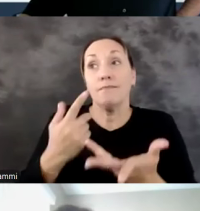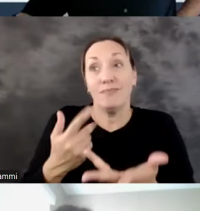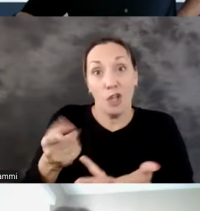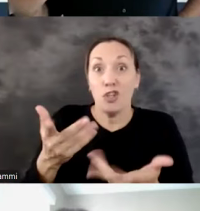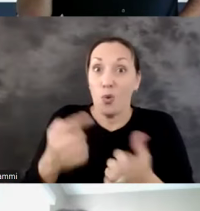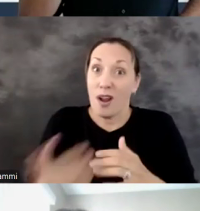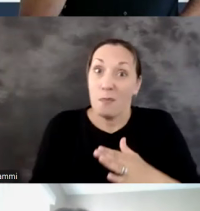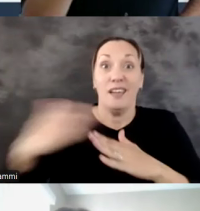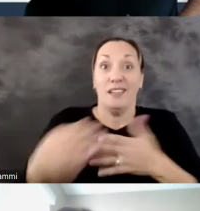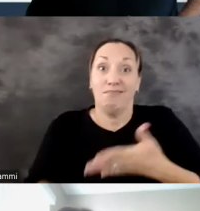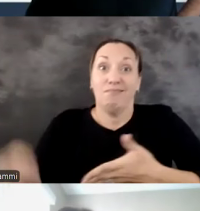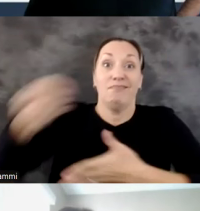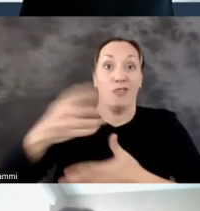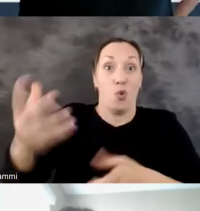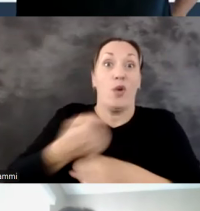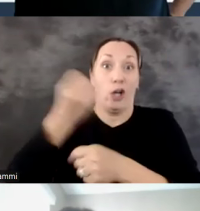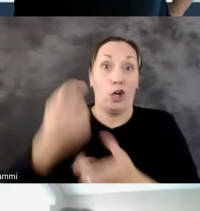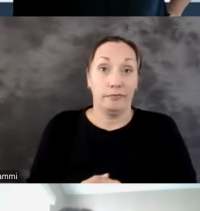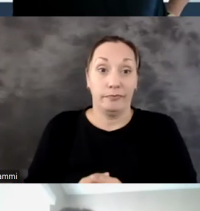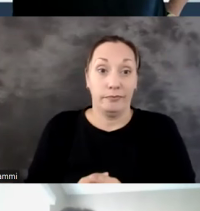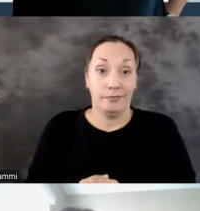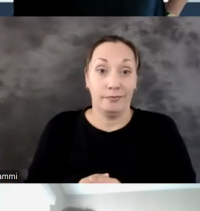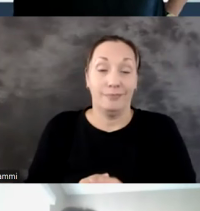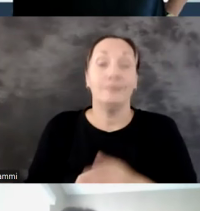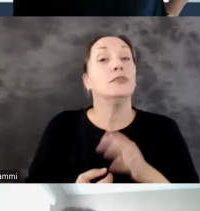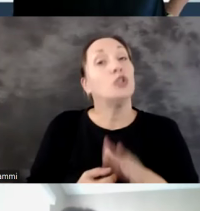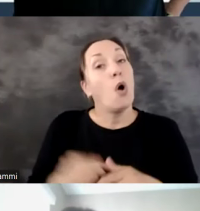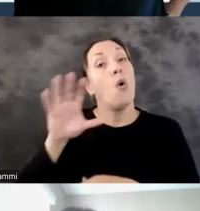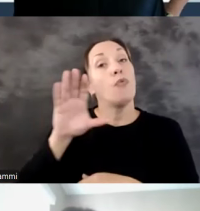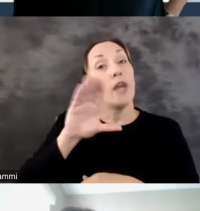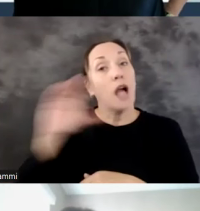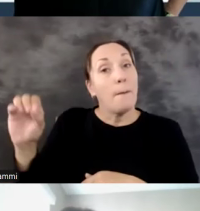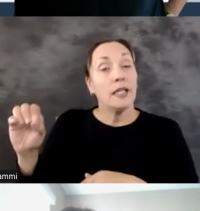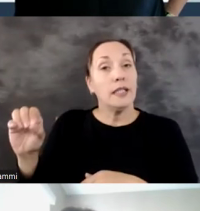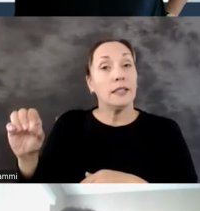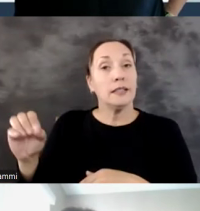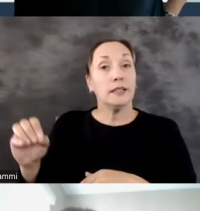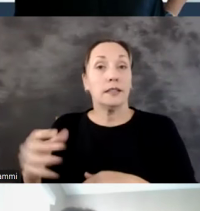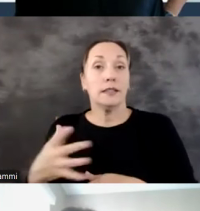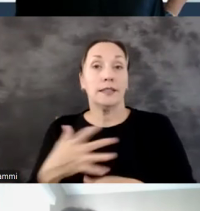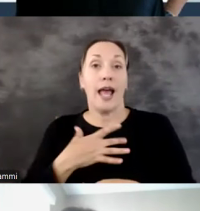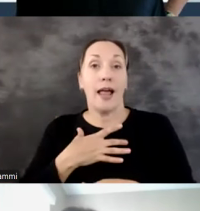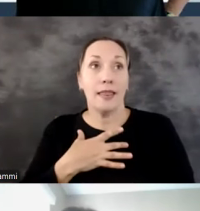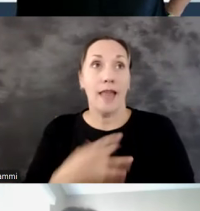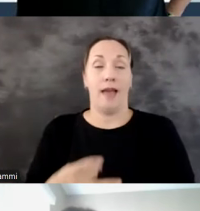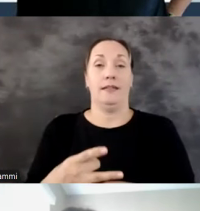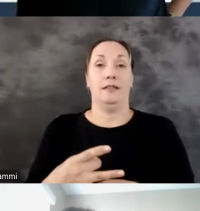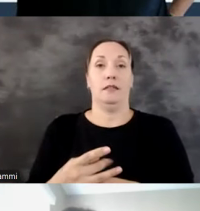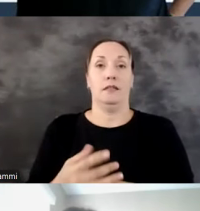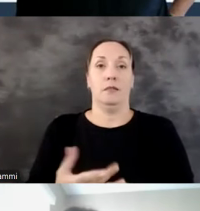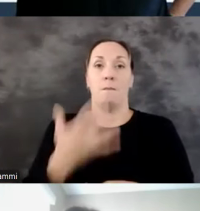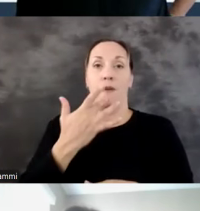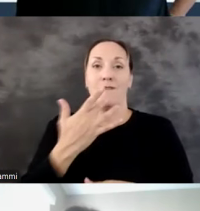winners. Okay. So the companies that like to have standards are